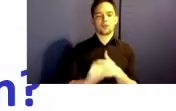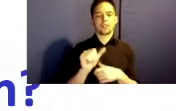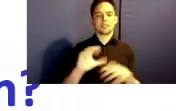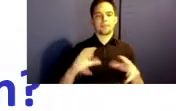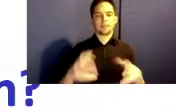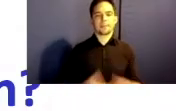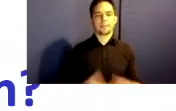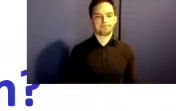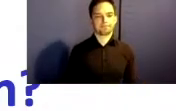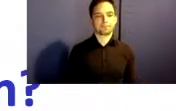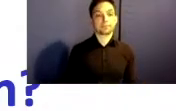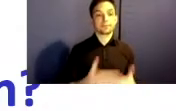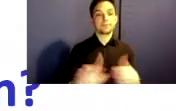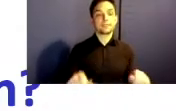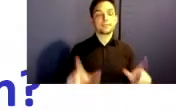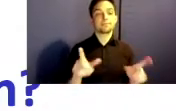please.